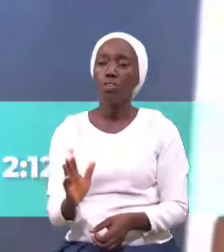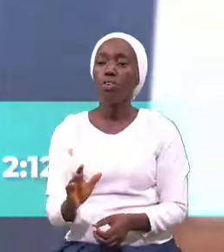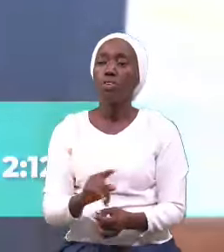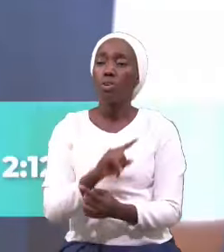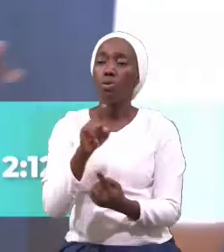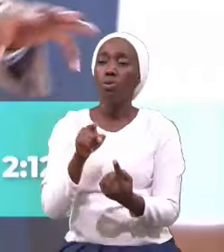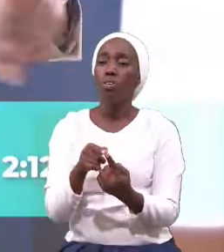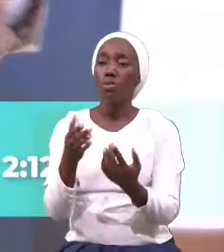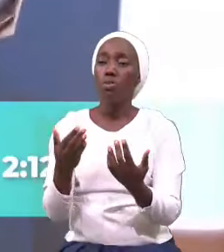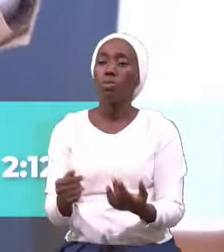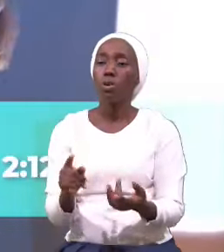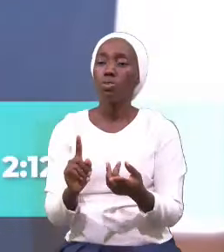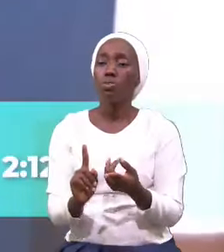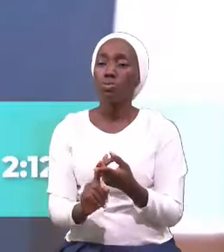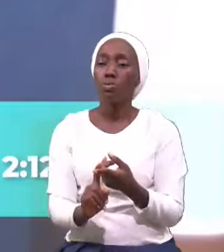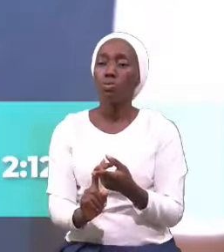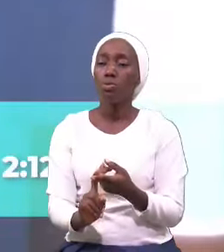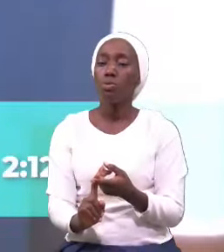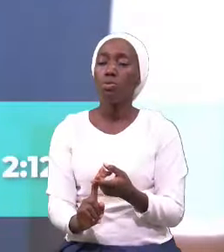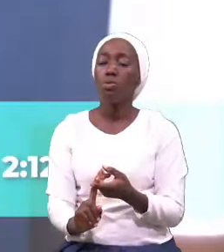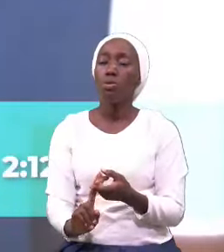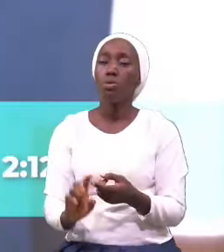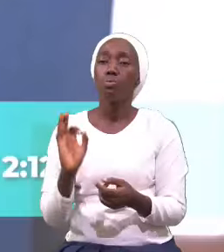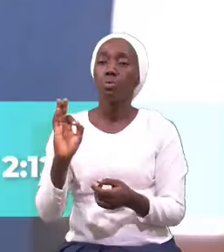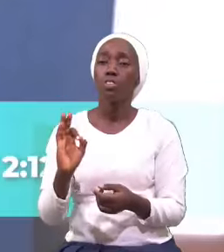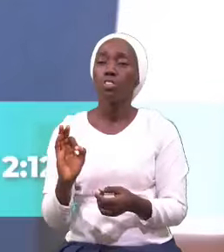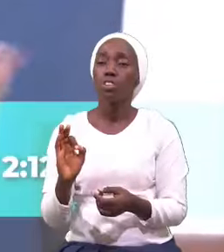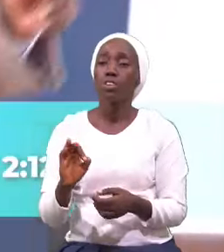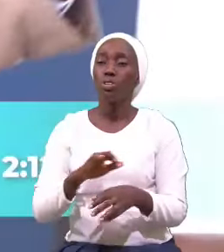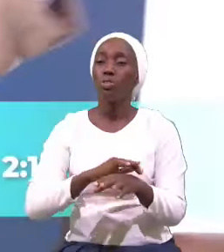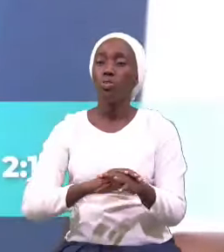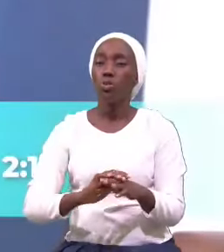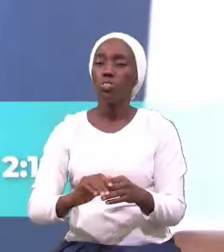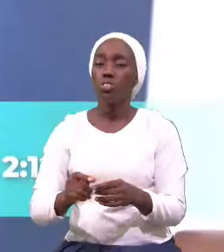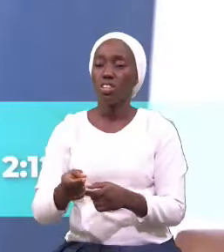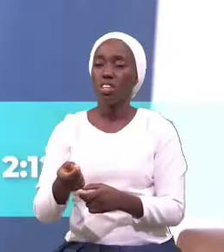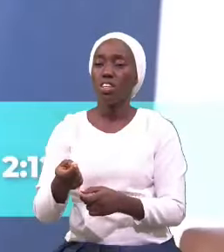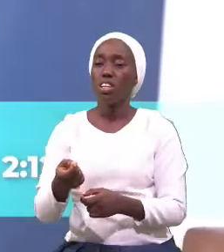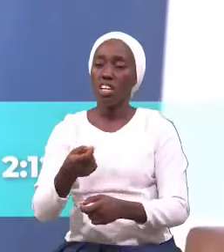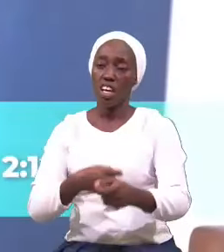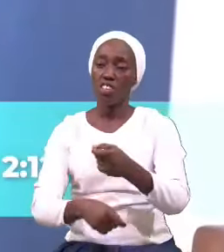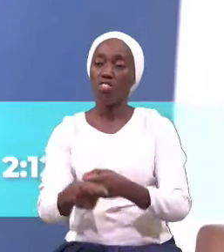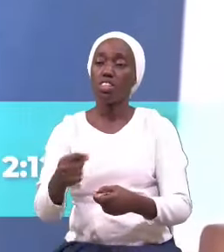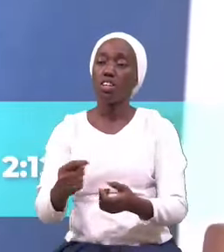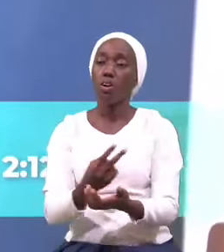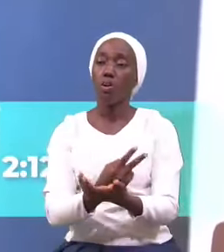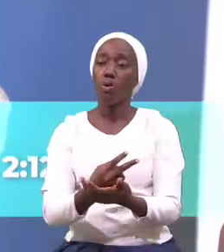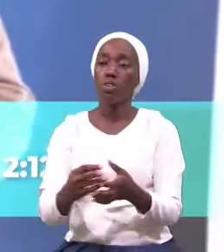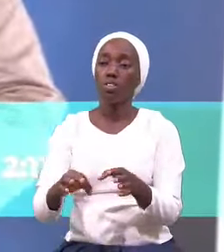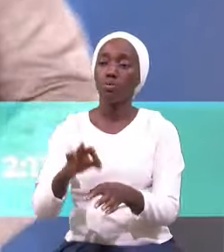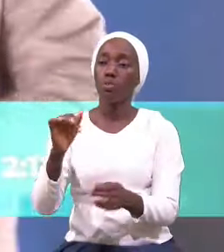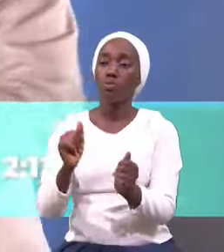minister, don't exchange the Holy Spirit with the spirit of the